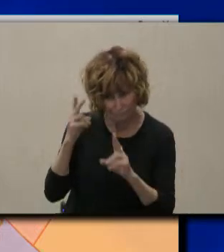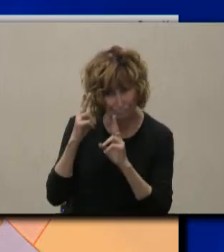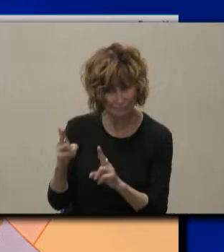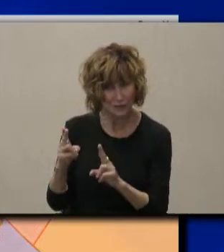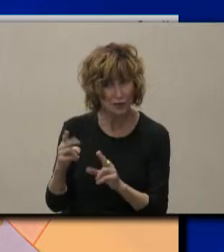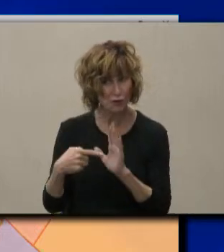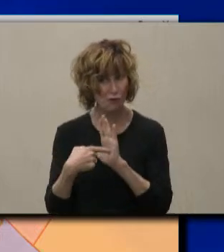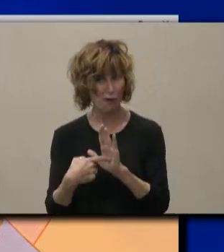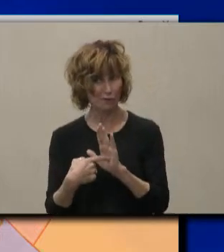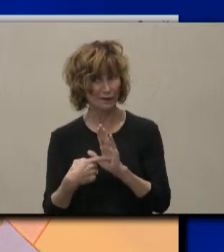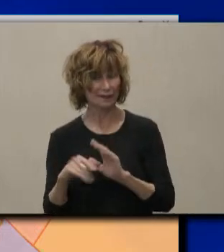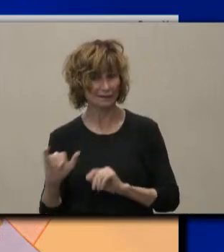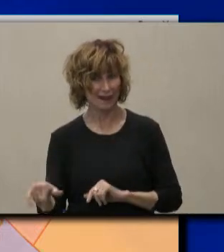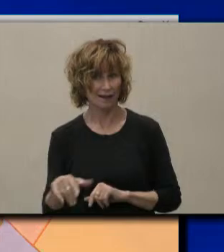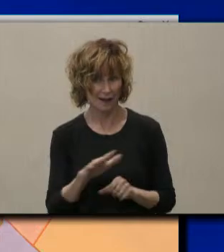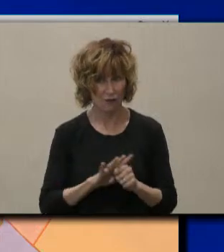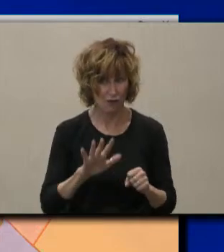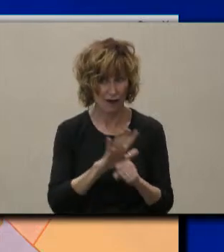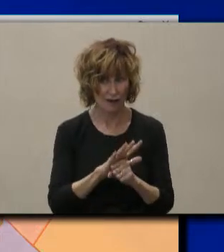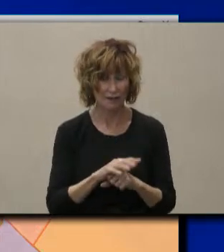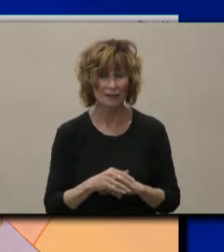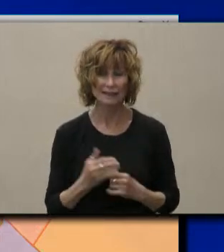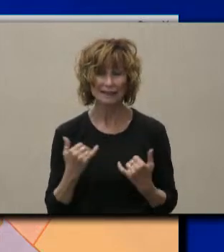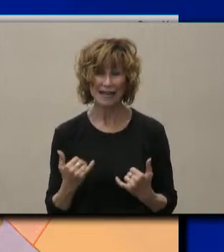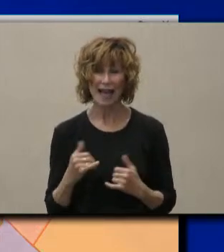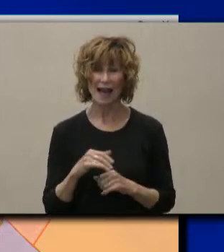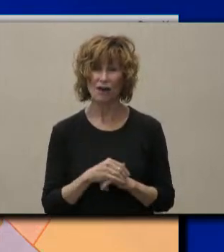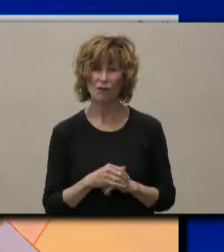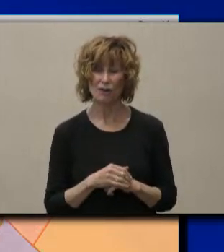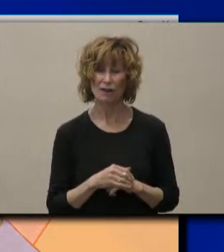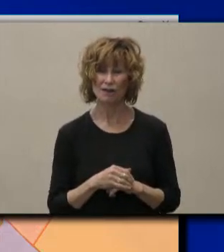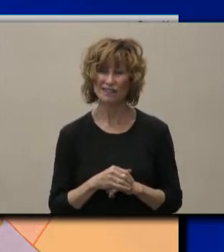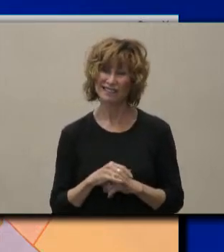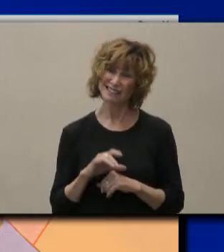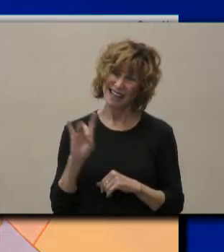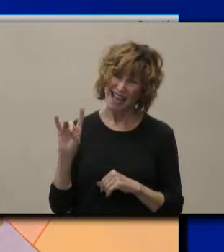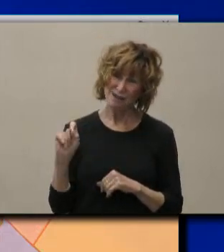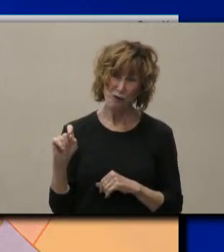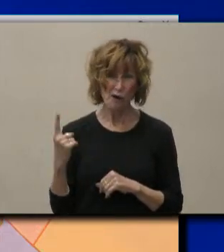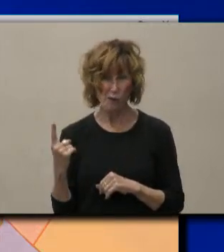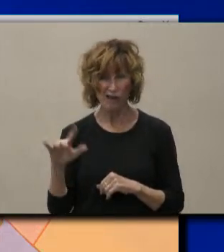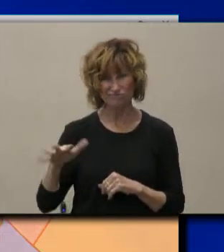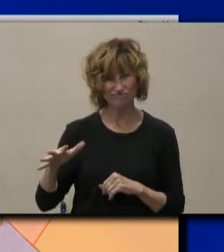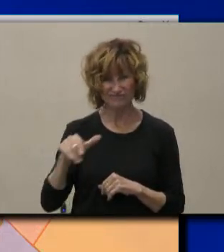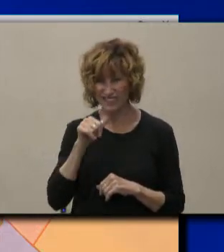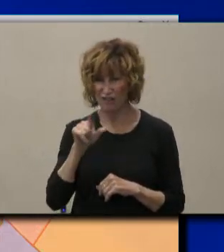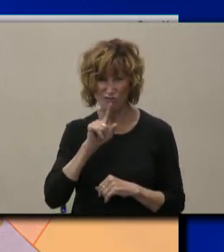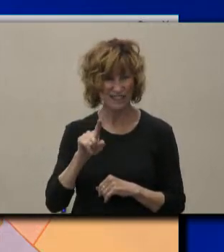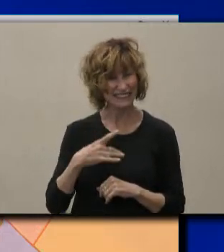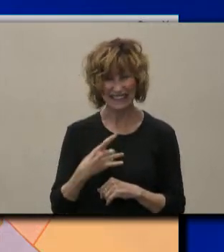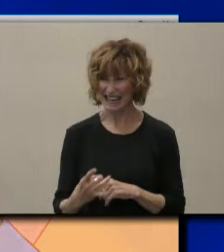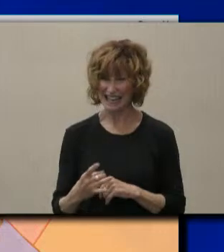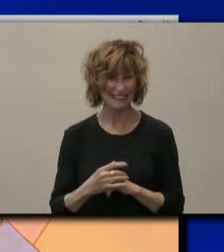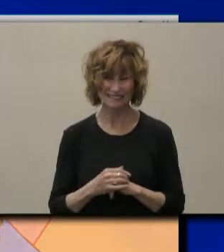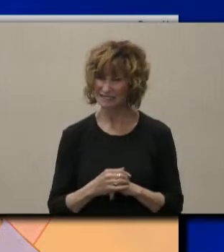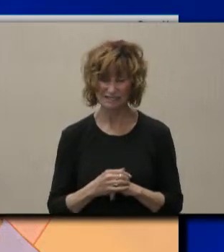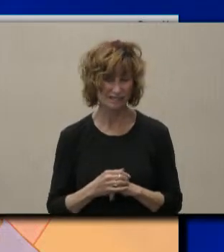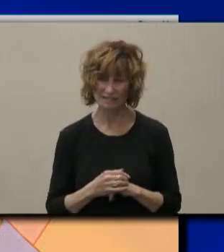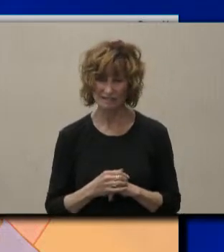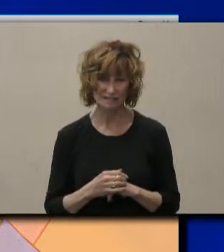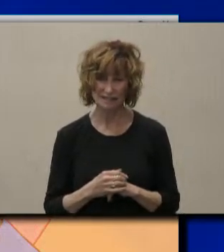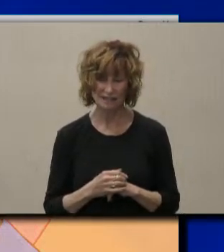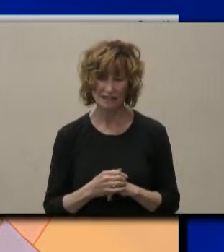So number 2, I think I'm not a big fan of 8.1. It looks, I realize it's, I don't know what